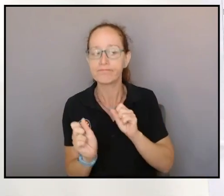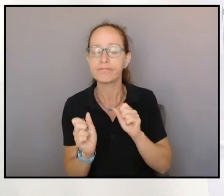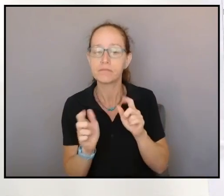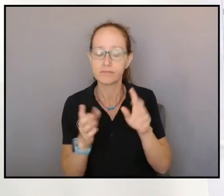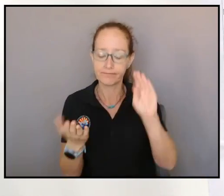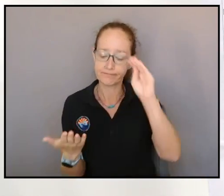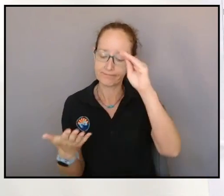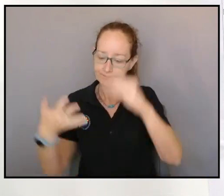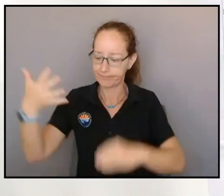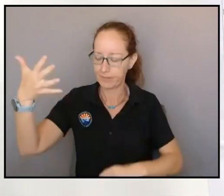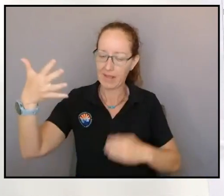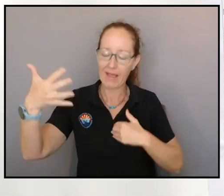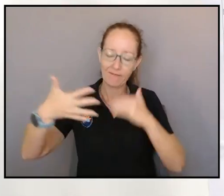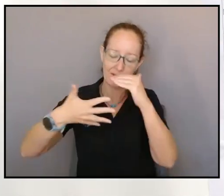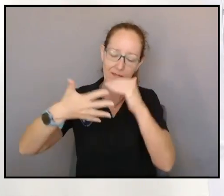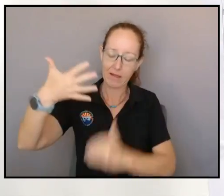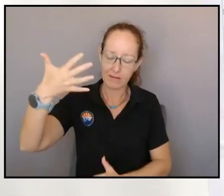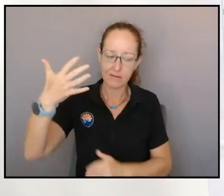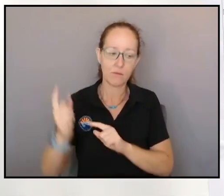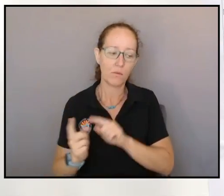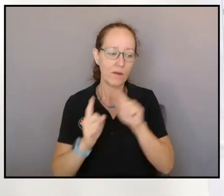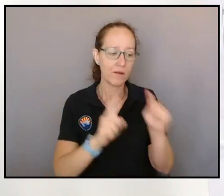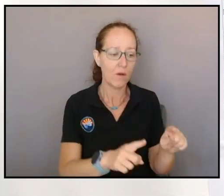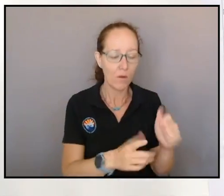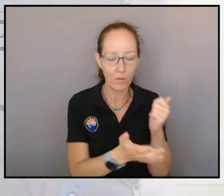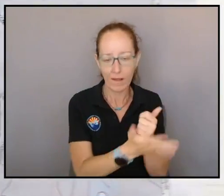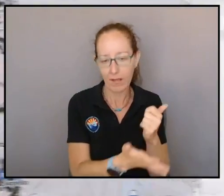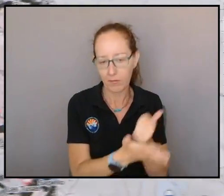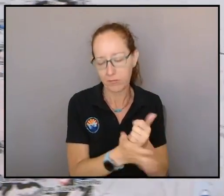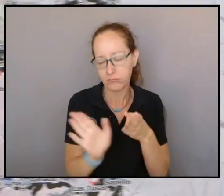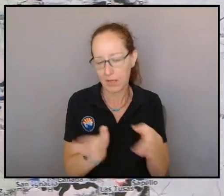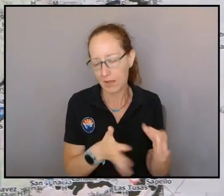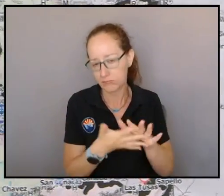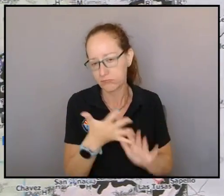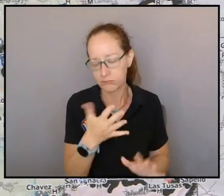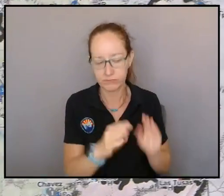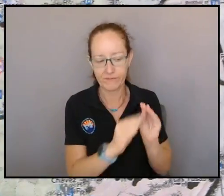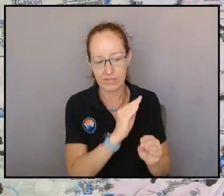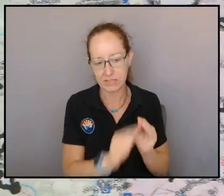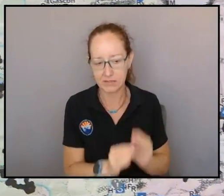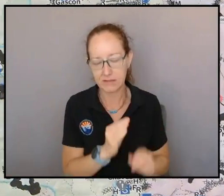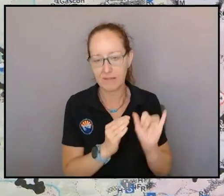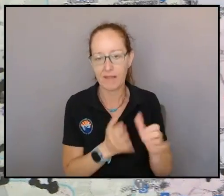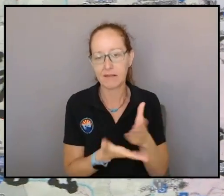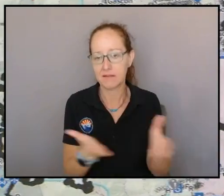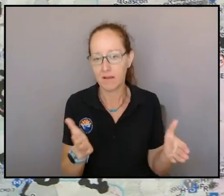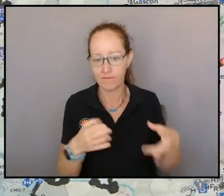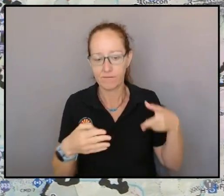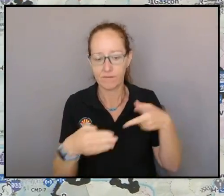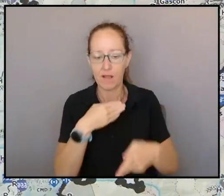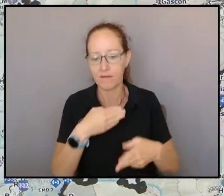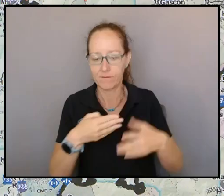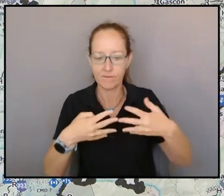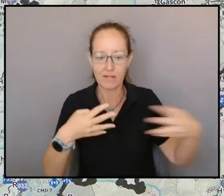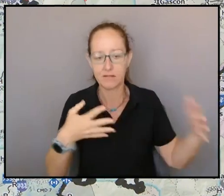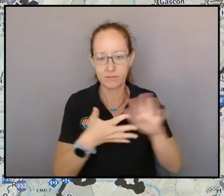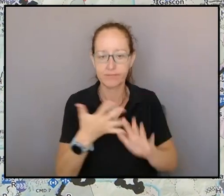of those chunks of line and fence cuts that's been identified. That's the plan of operations for today.